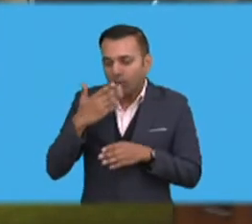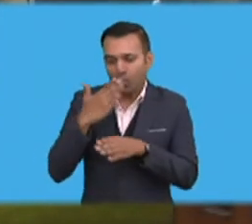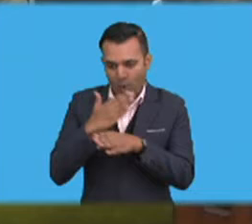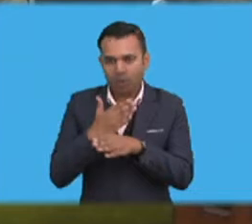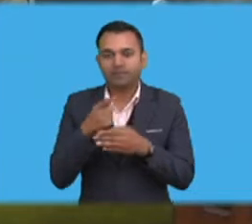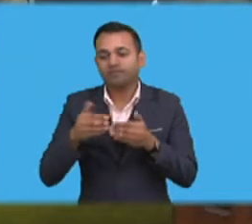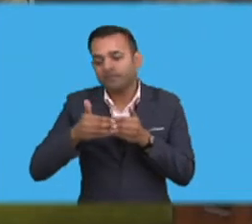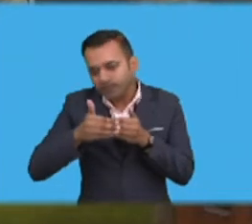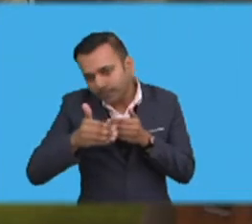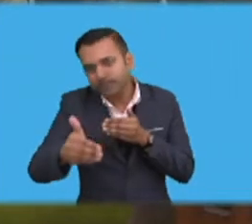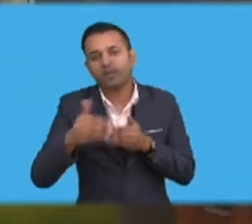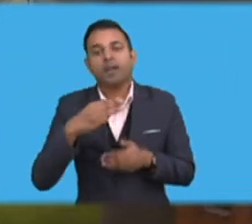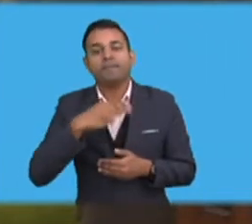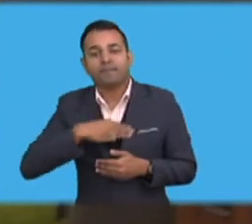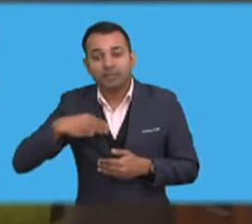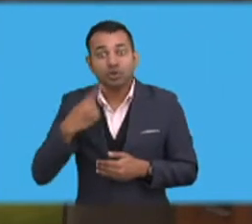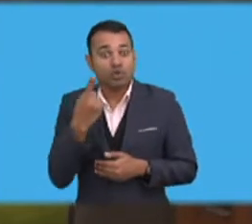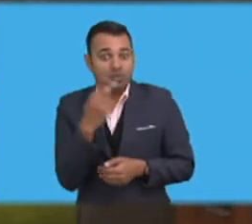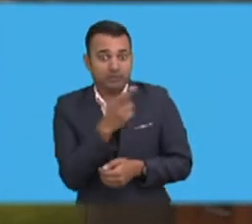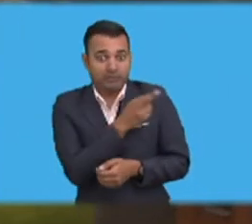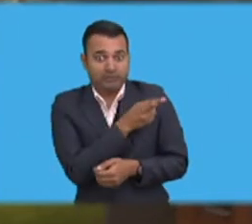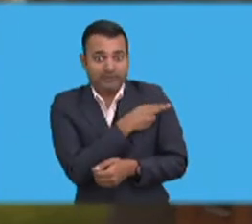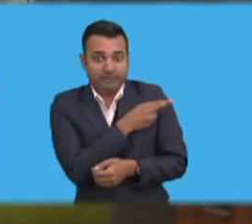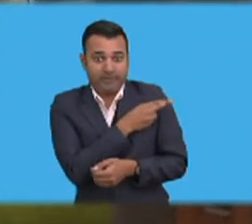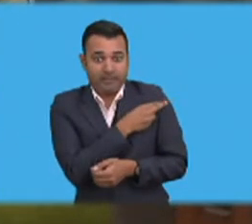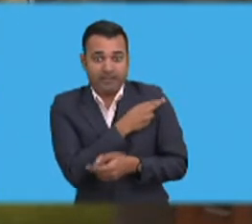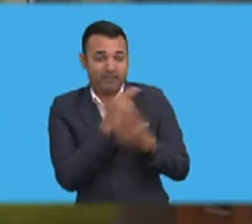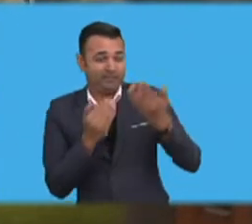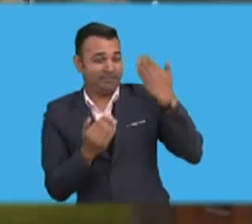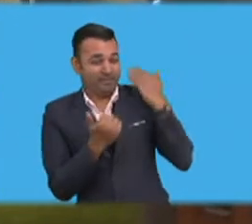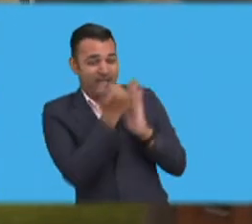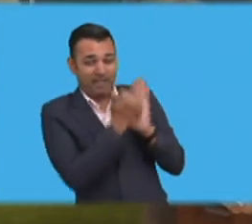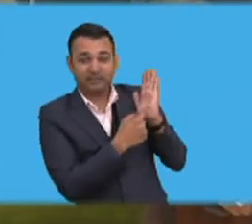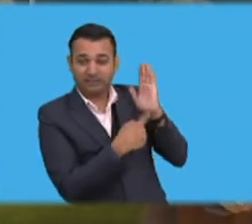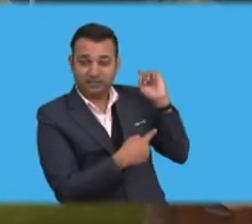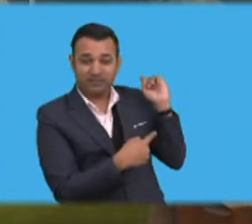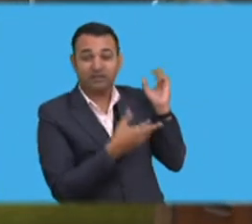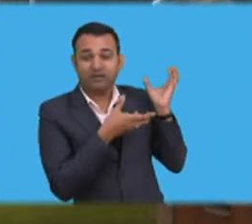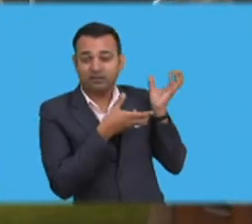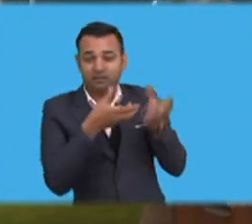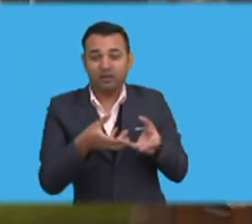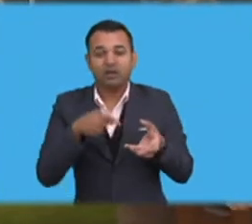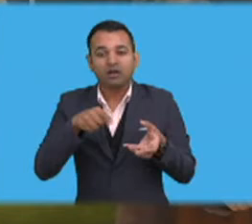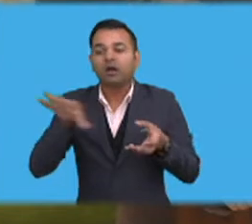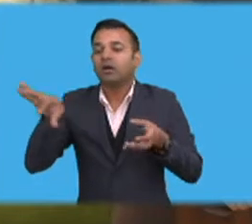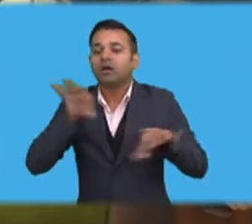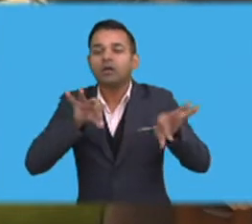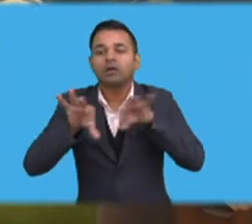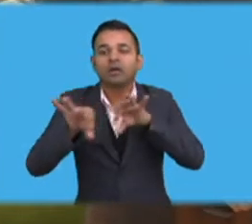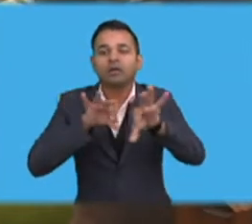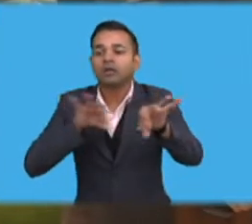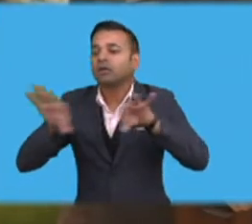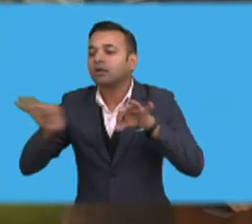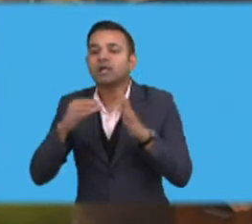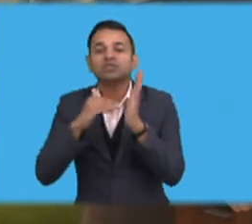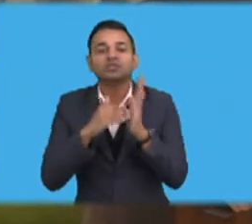Minister responsible for the newly passed Act, we made the following appointments to the board of the ACCF. The chairperson is the Governor of the Reserve Bank of Fiji,